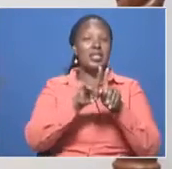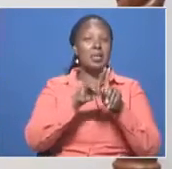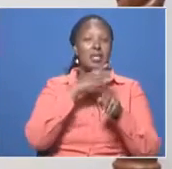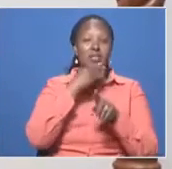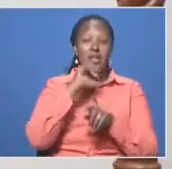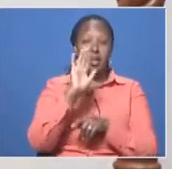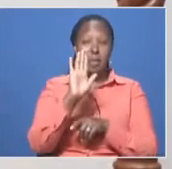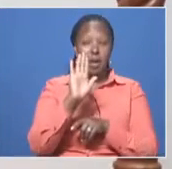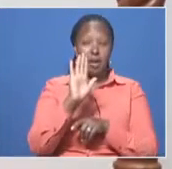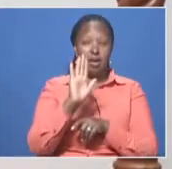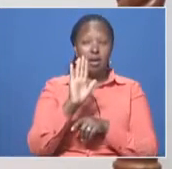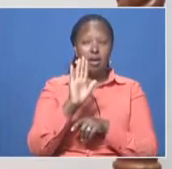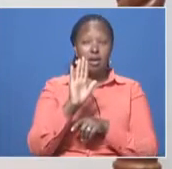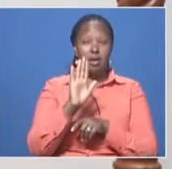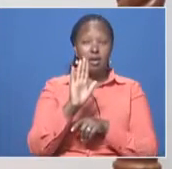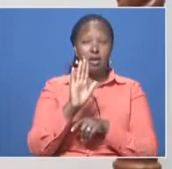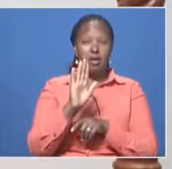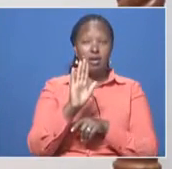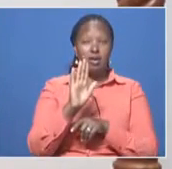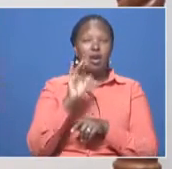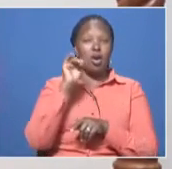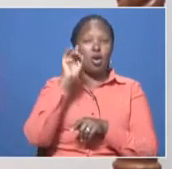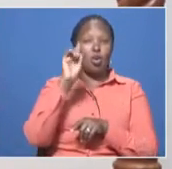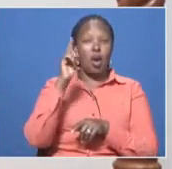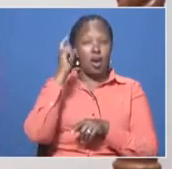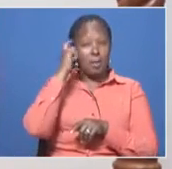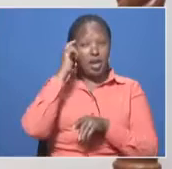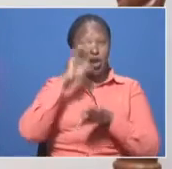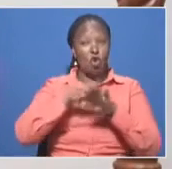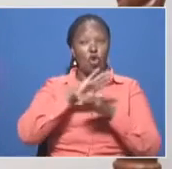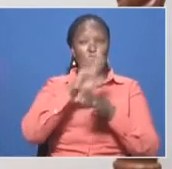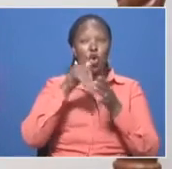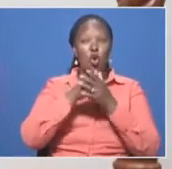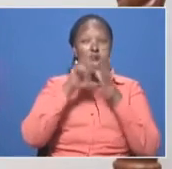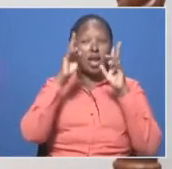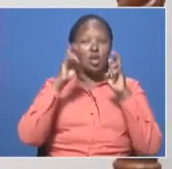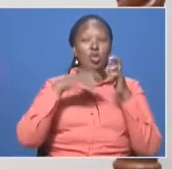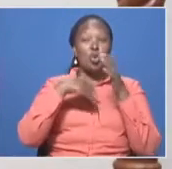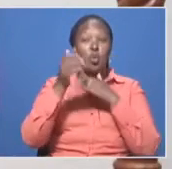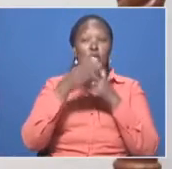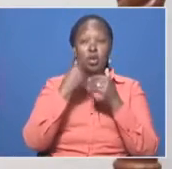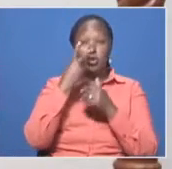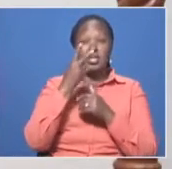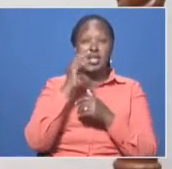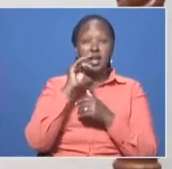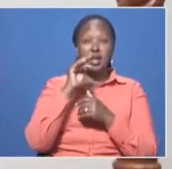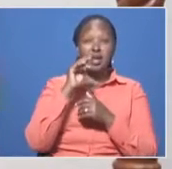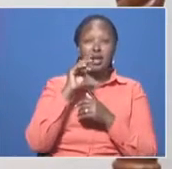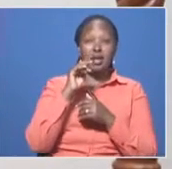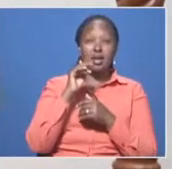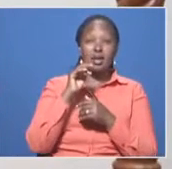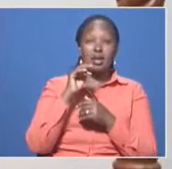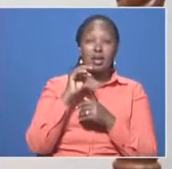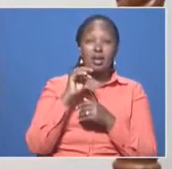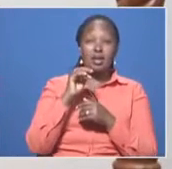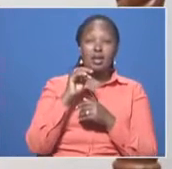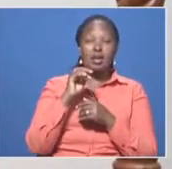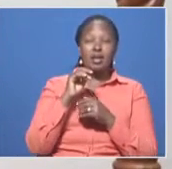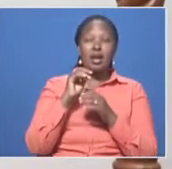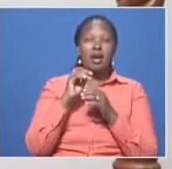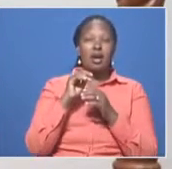father's, that you are of one mind on all issues. Do you see it that way? Do you have some very